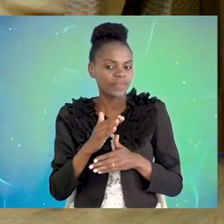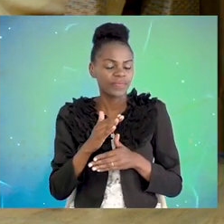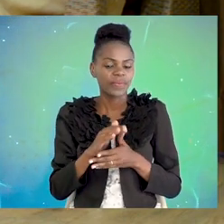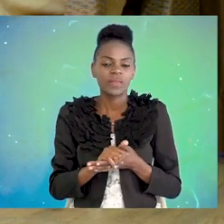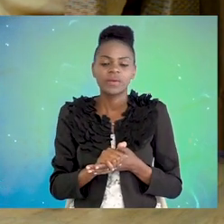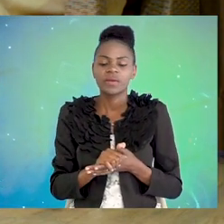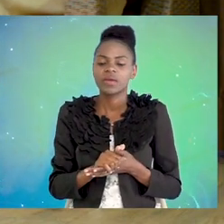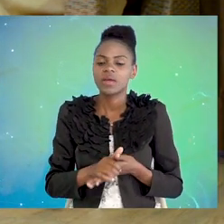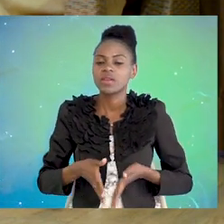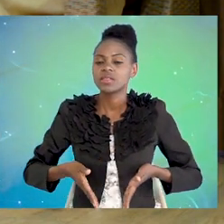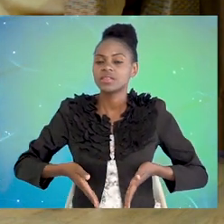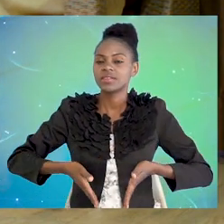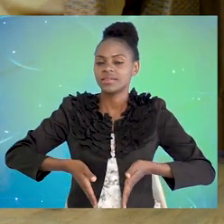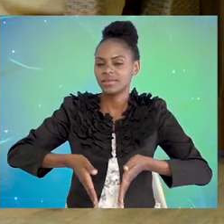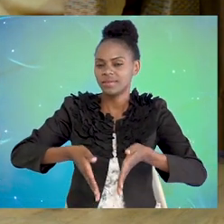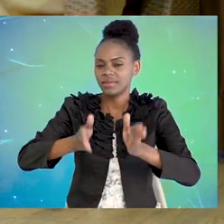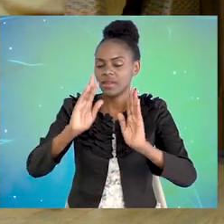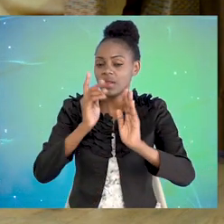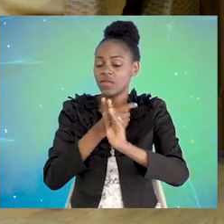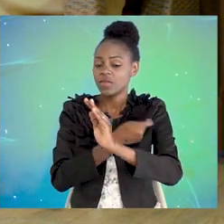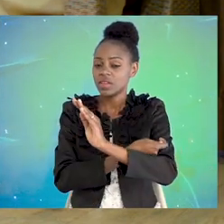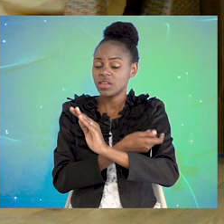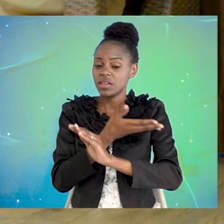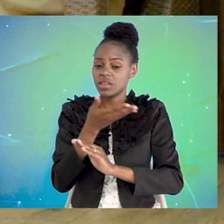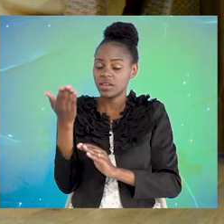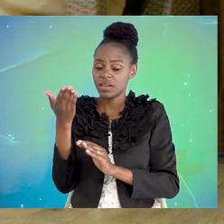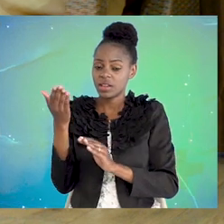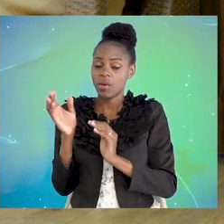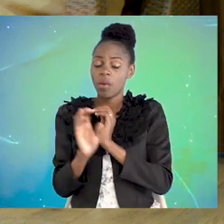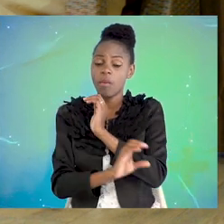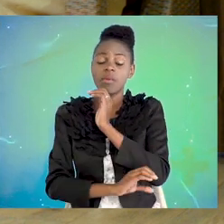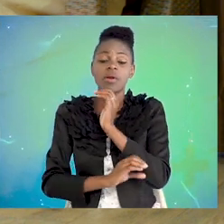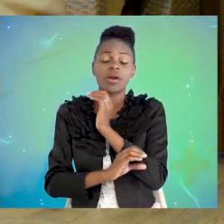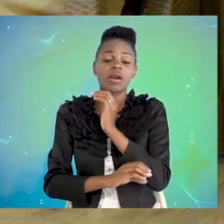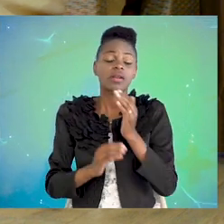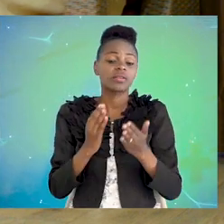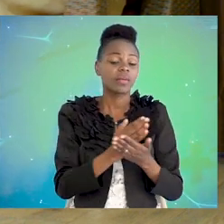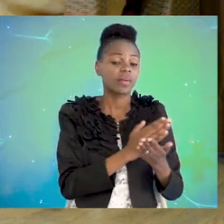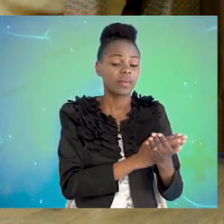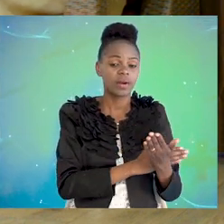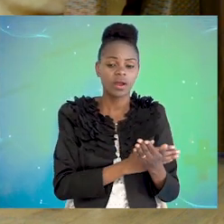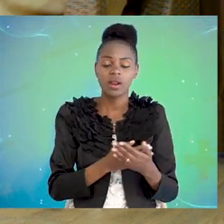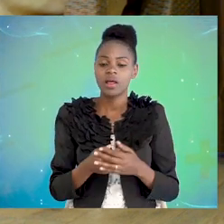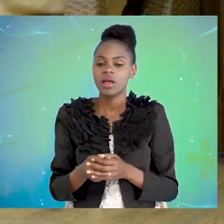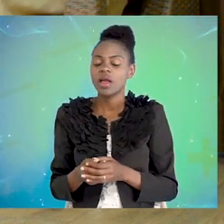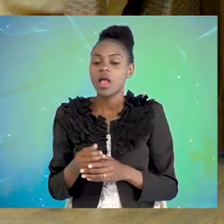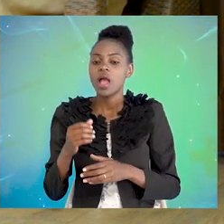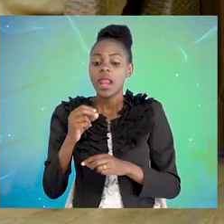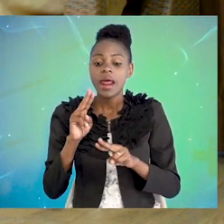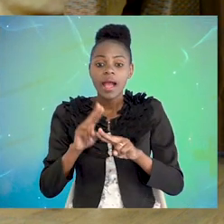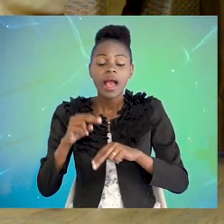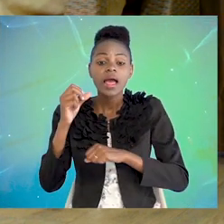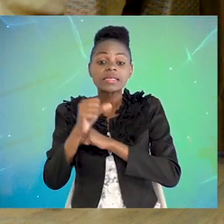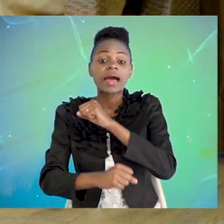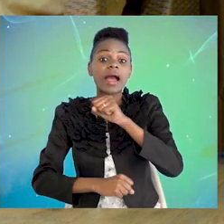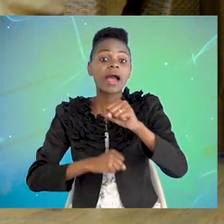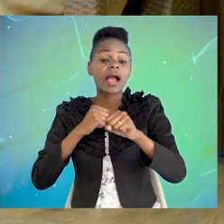a very similar way to many of the other vaccines in the national program. And we have spent the last